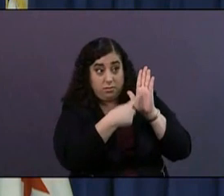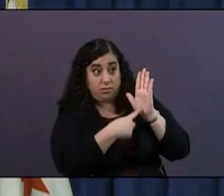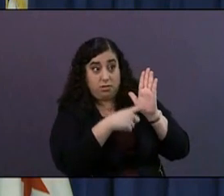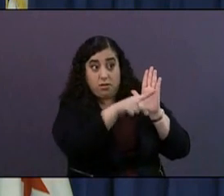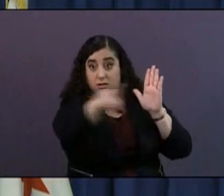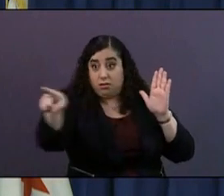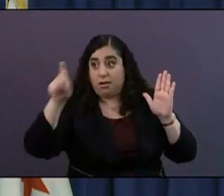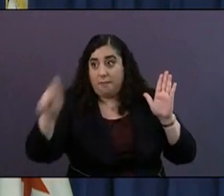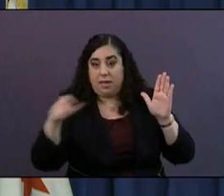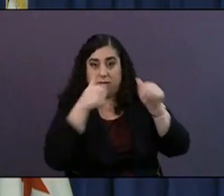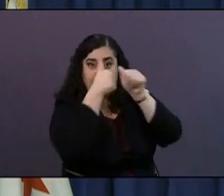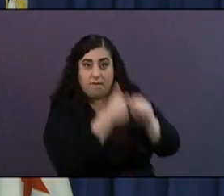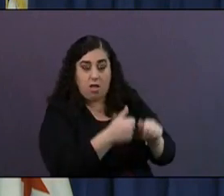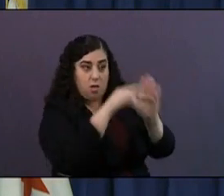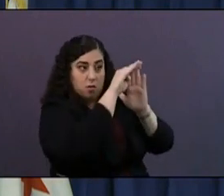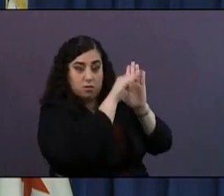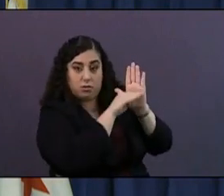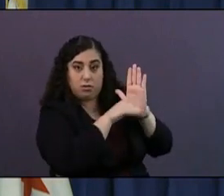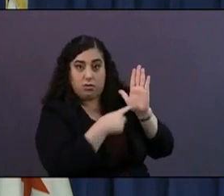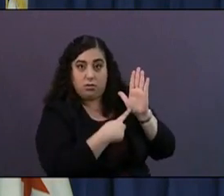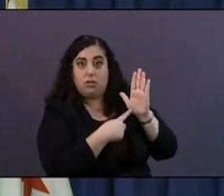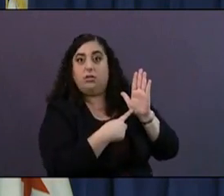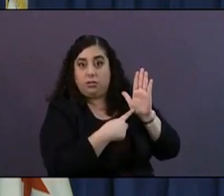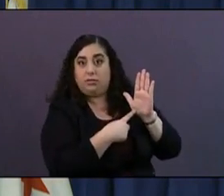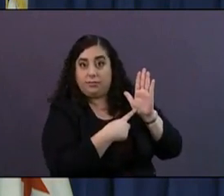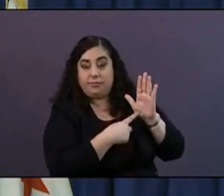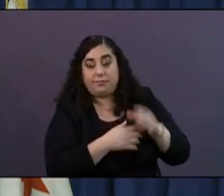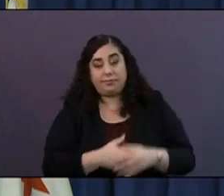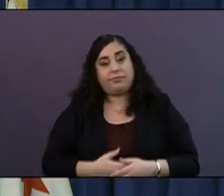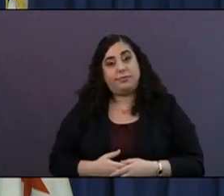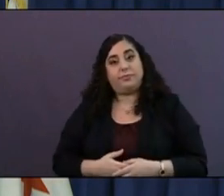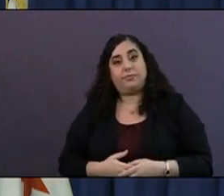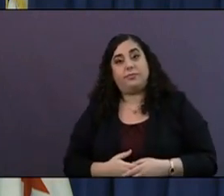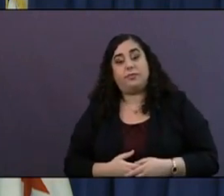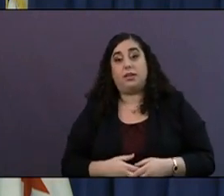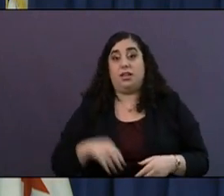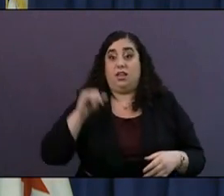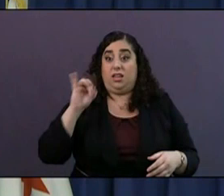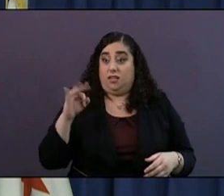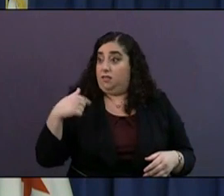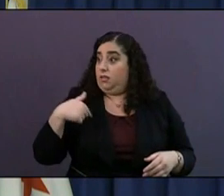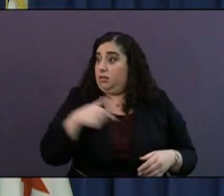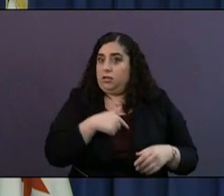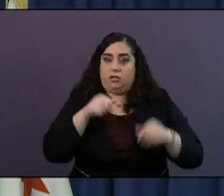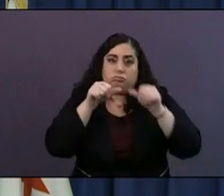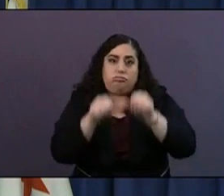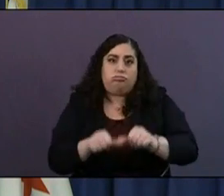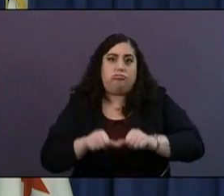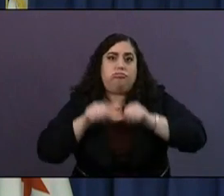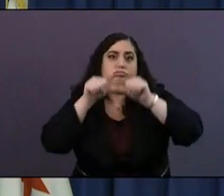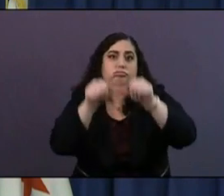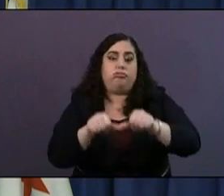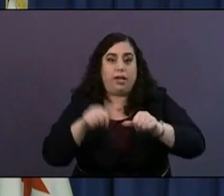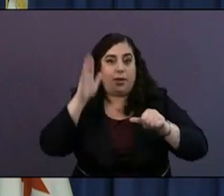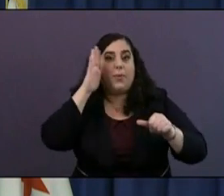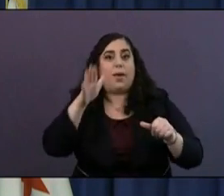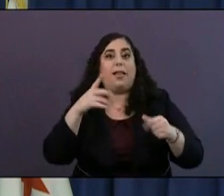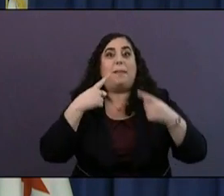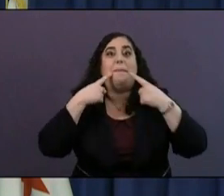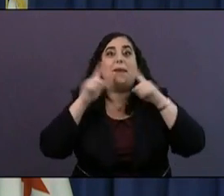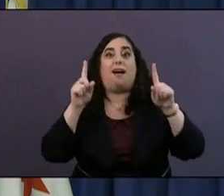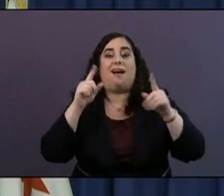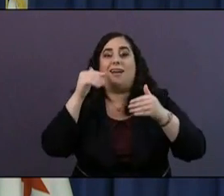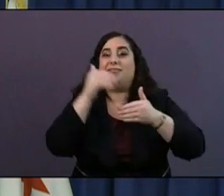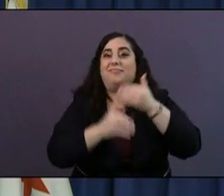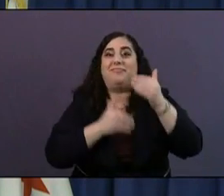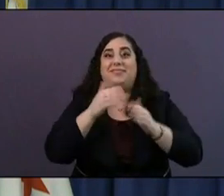all monitor. And I think that's the approach that will allow us to continue to have the success that we have in San Diego, that we do not